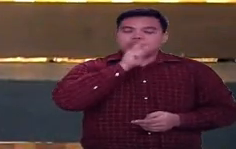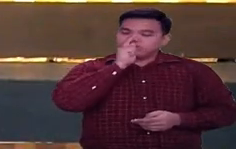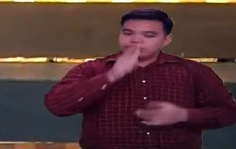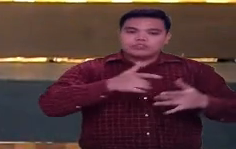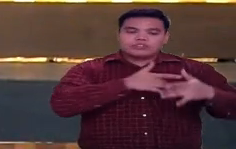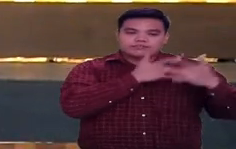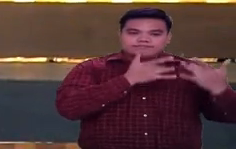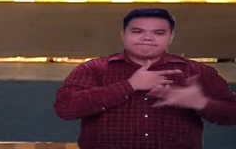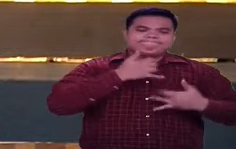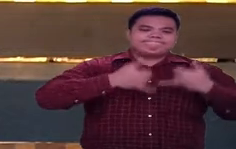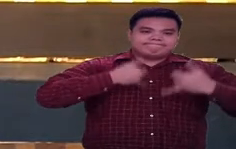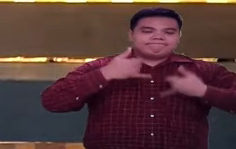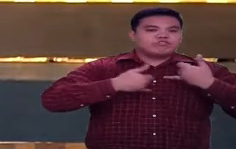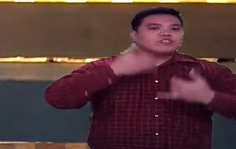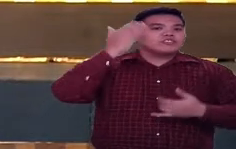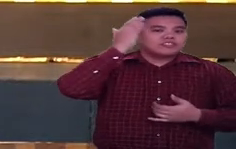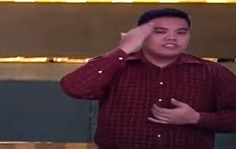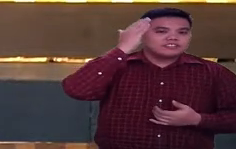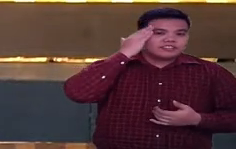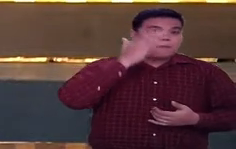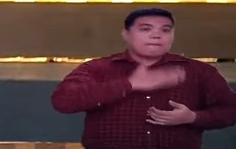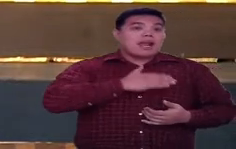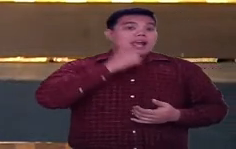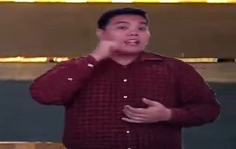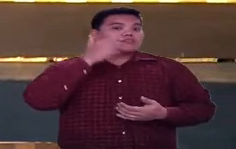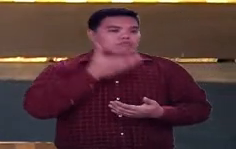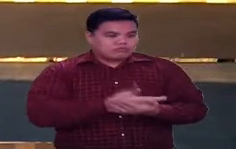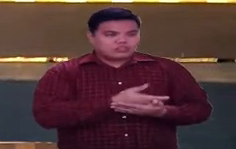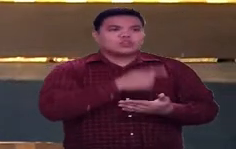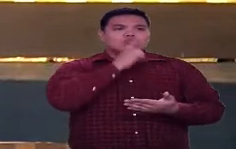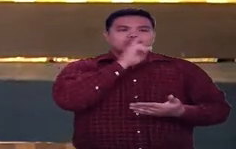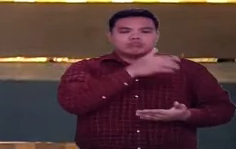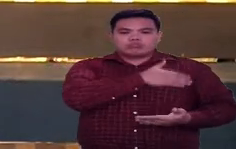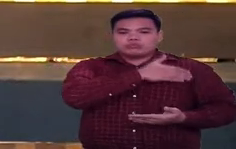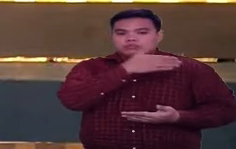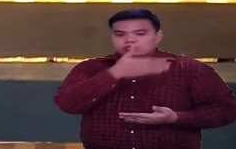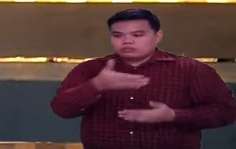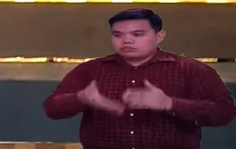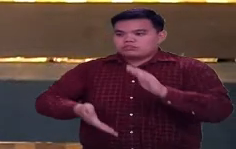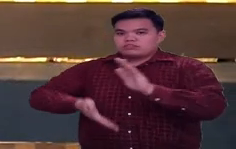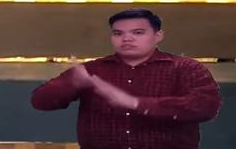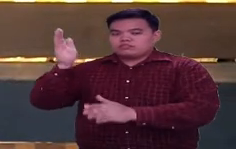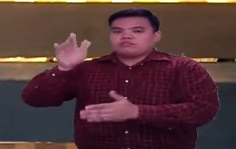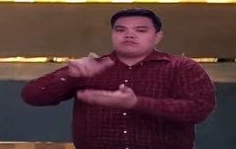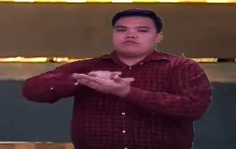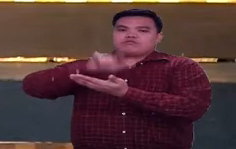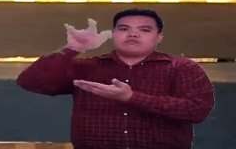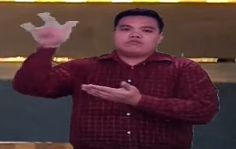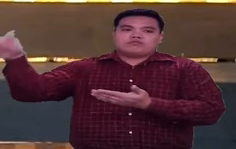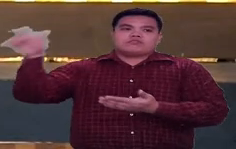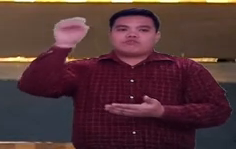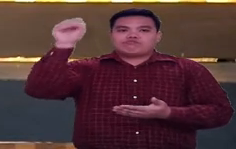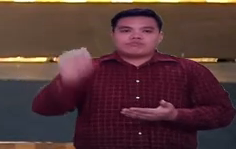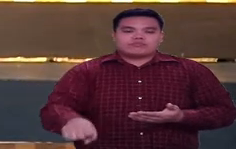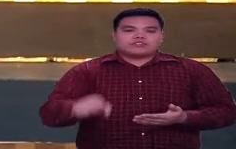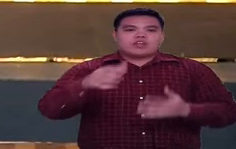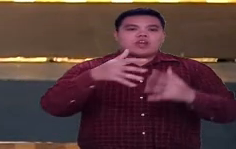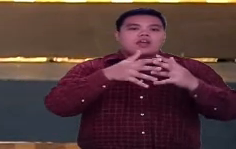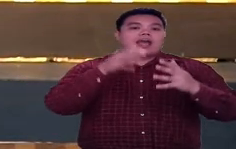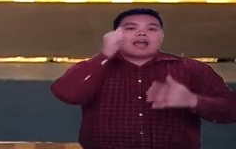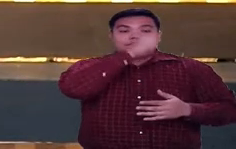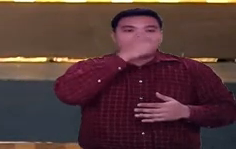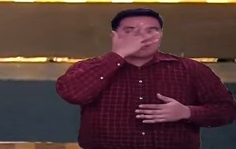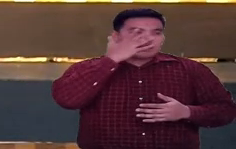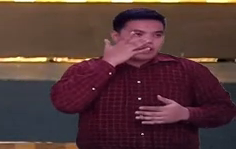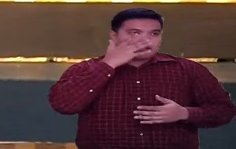my heart to know that my daughter is willing to go. You know, as I preach around the U.S.